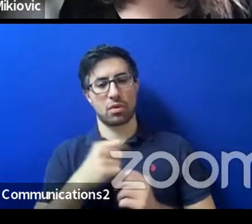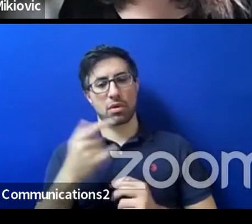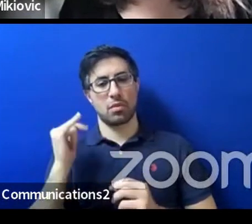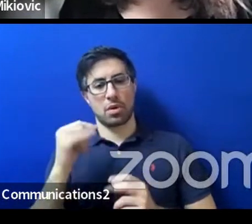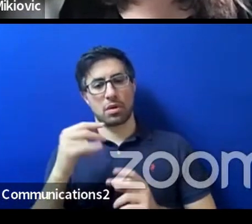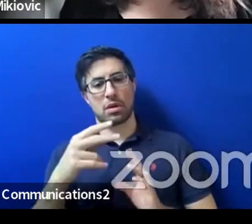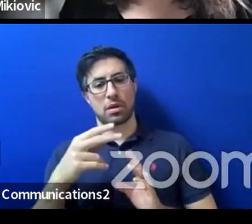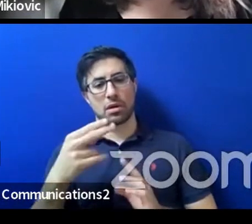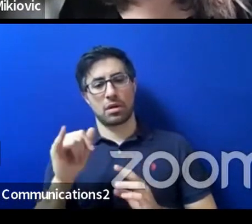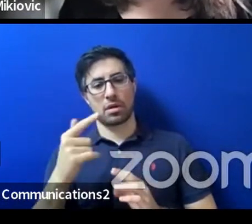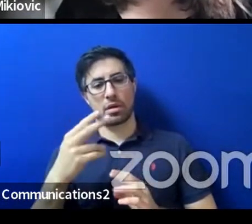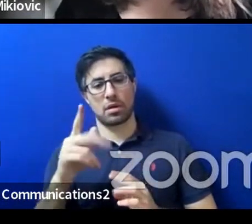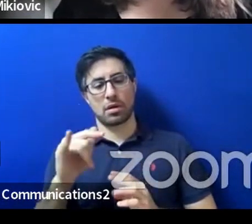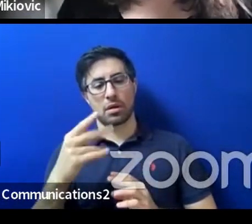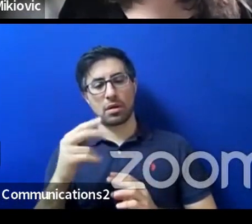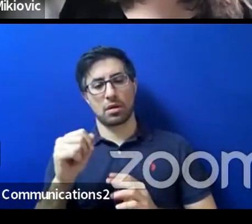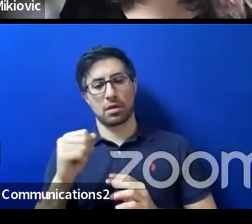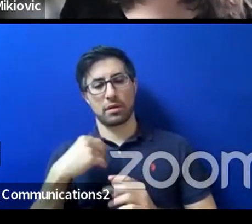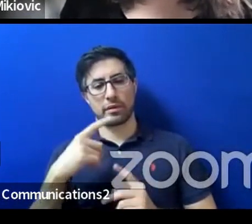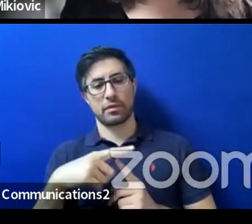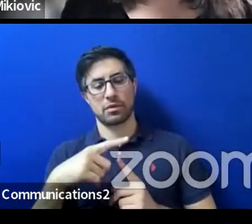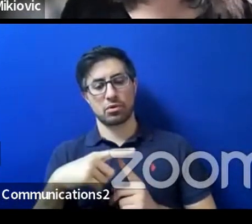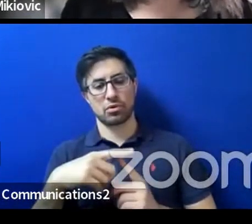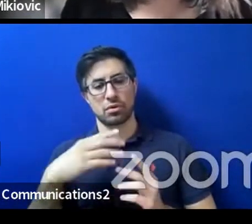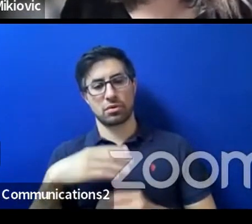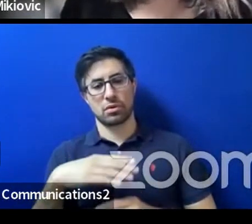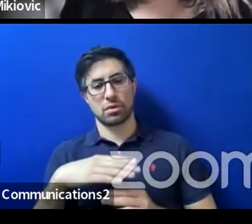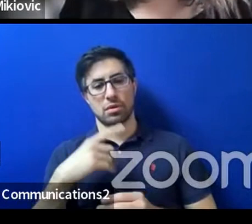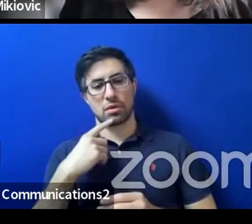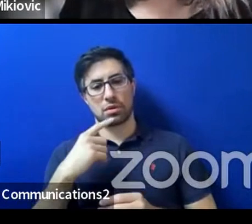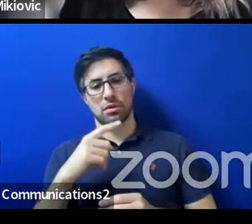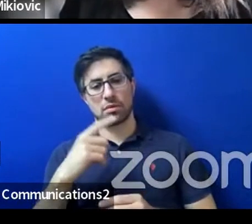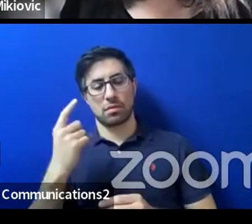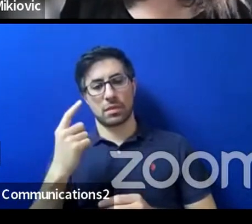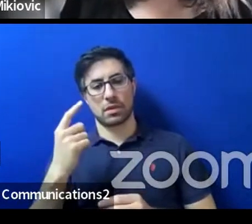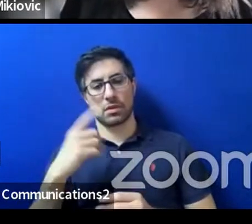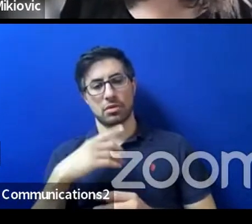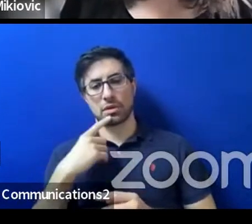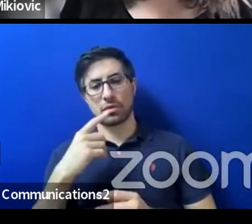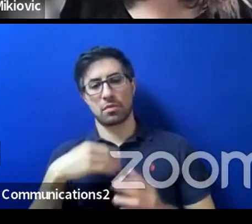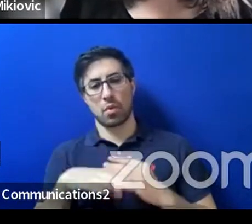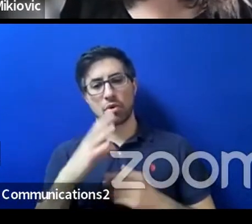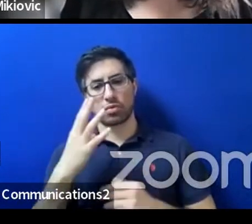highlights. I have a t-shirt on, a black t-shirt that says "Born to Sleep."